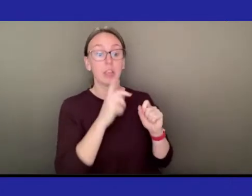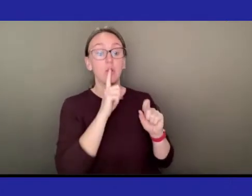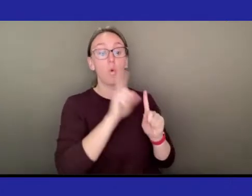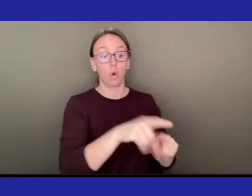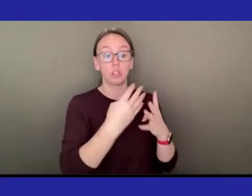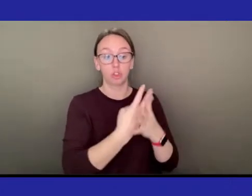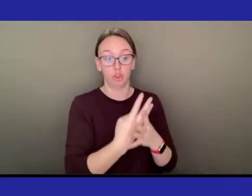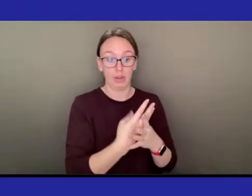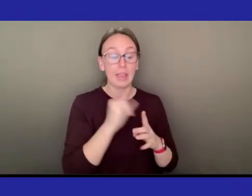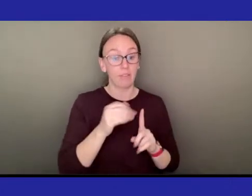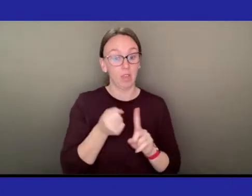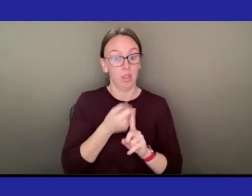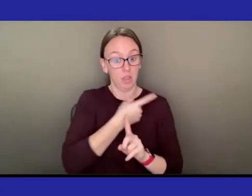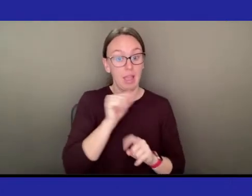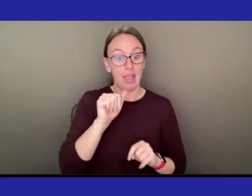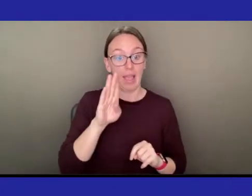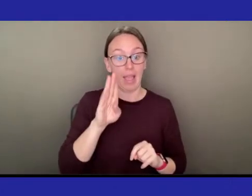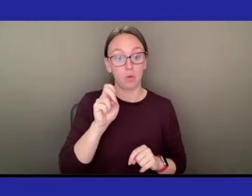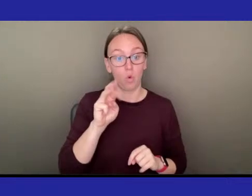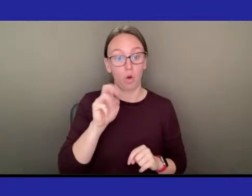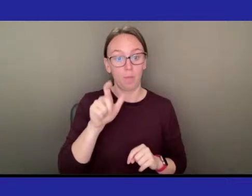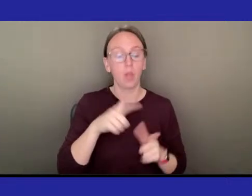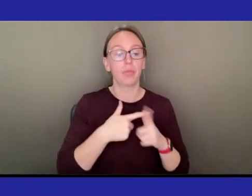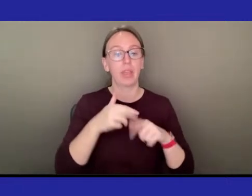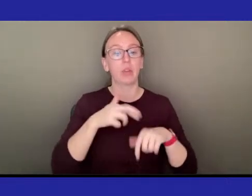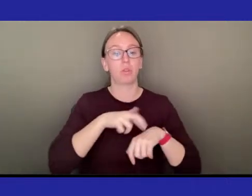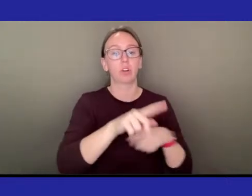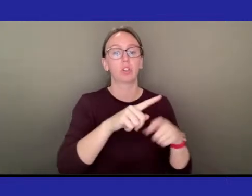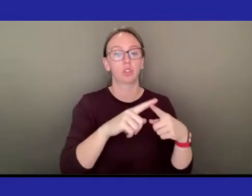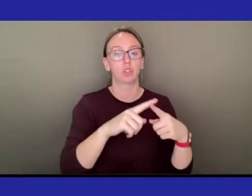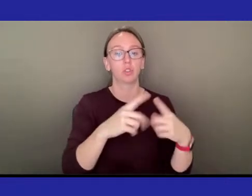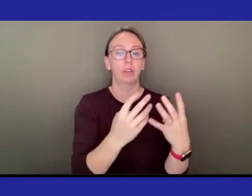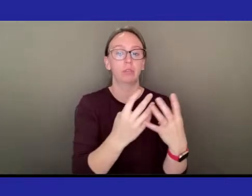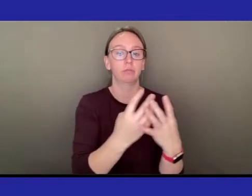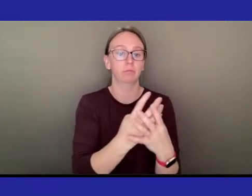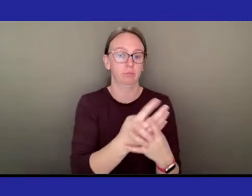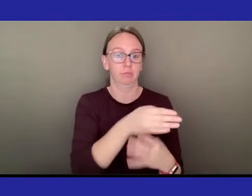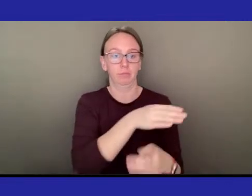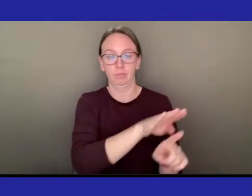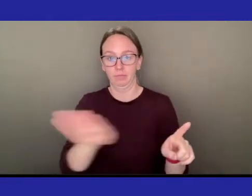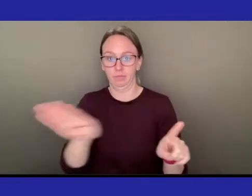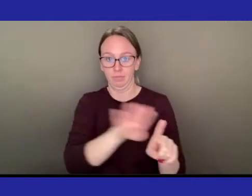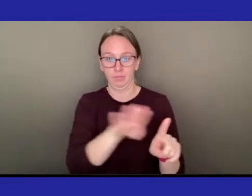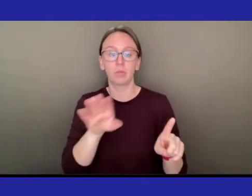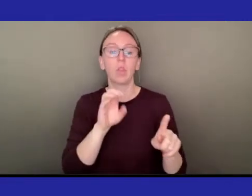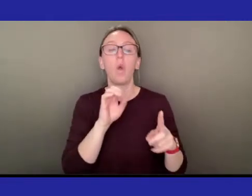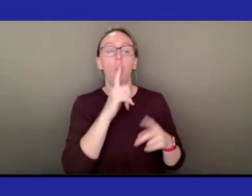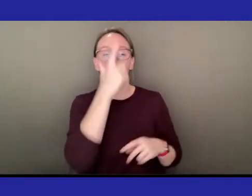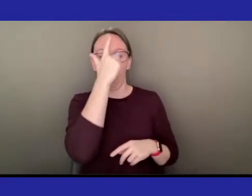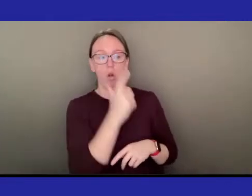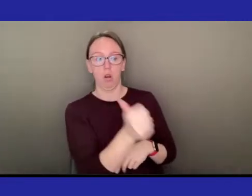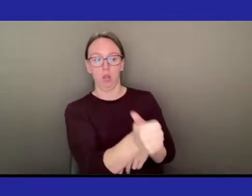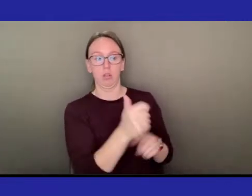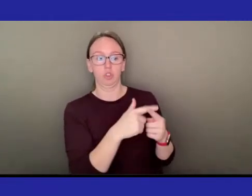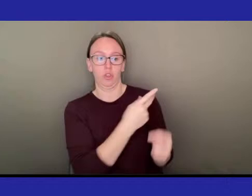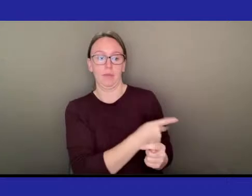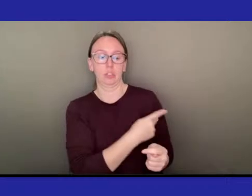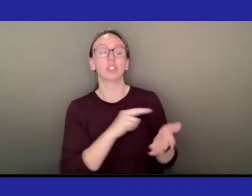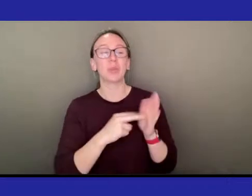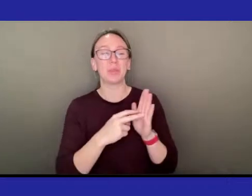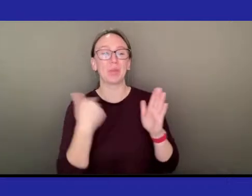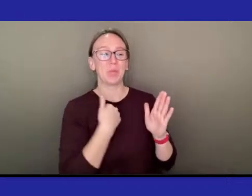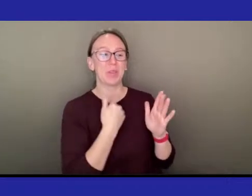can then refer to, you know, the screening program, or they have the option to directly refer. So we're leaving it up to primary care to see, you know,